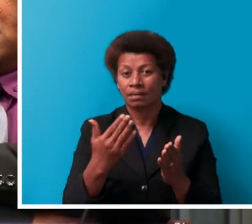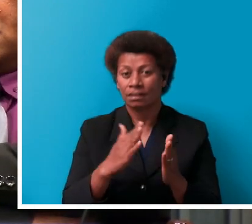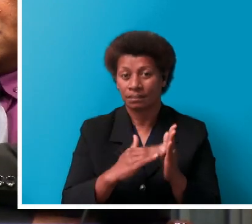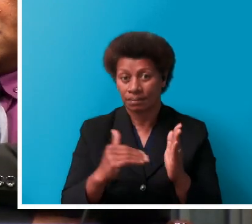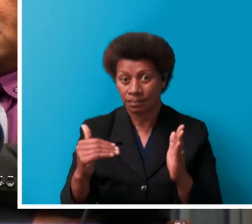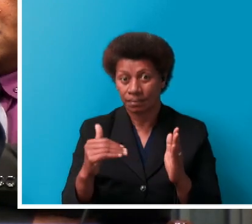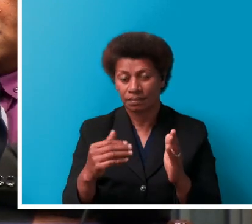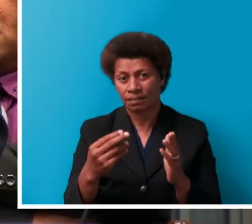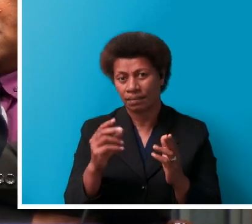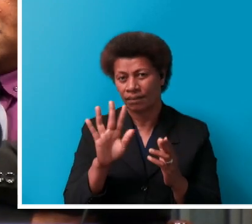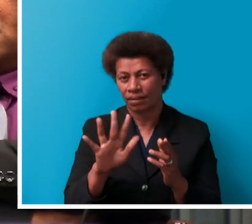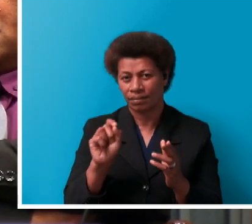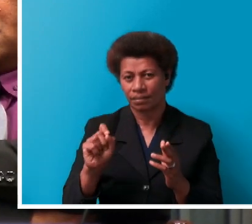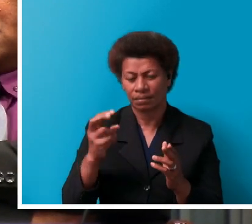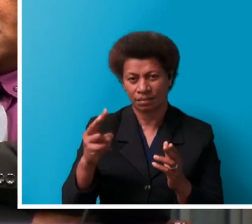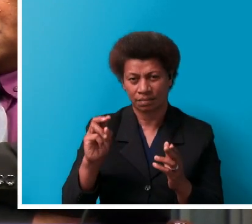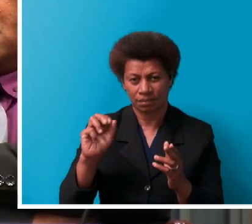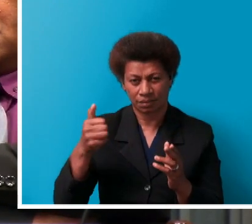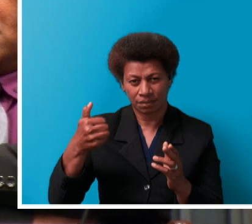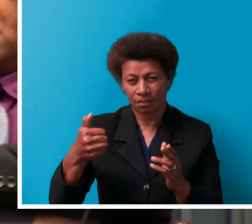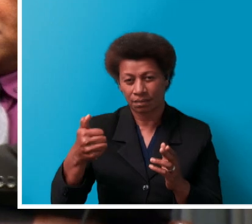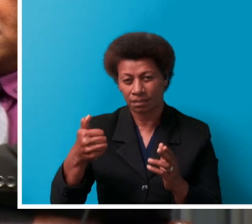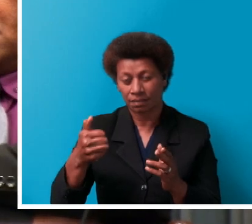in 2023 to